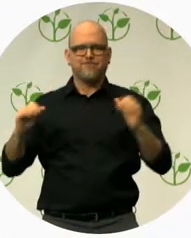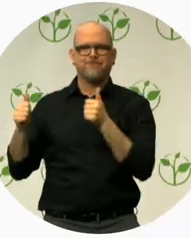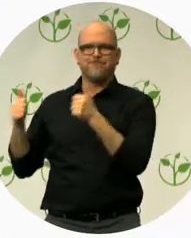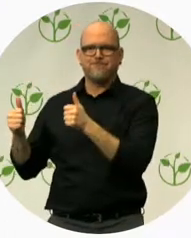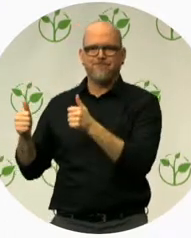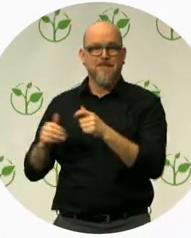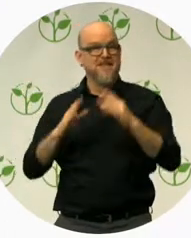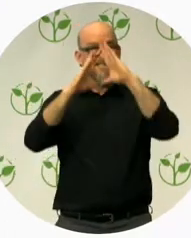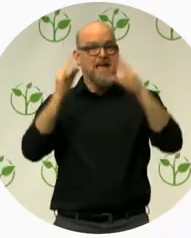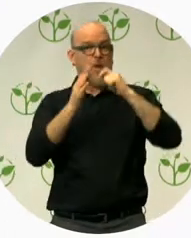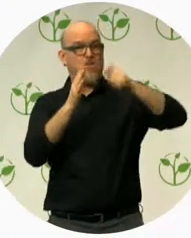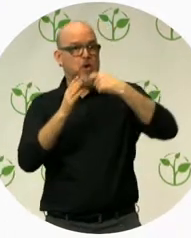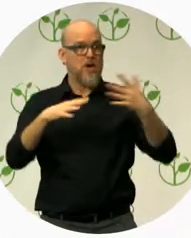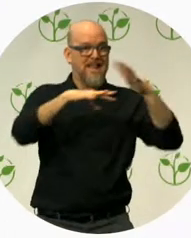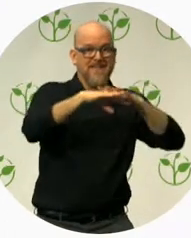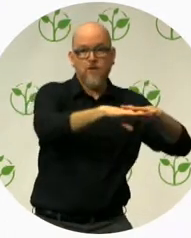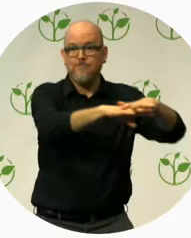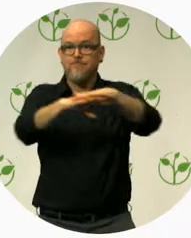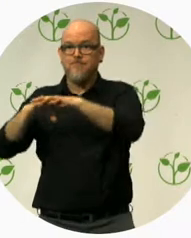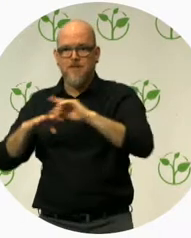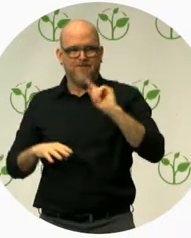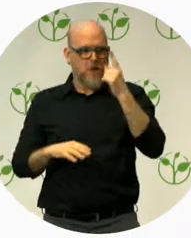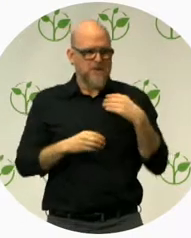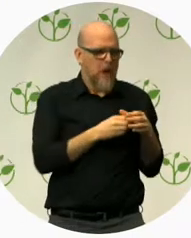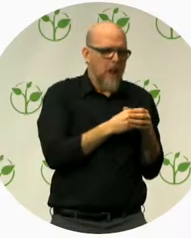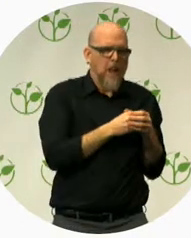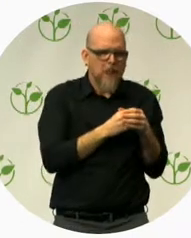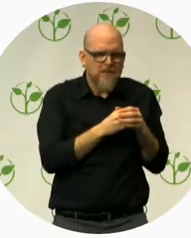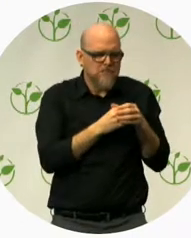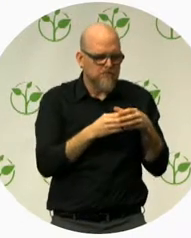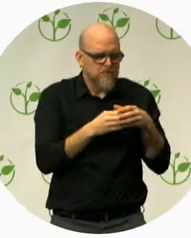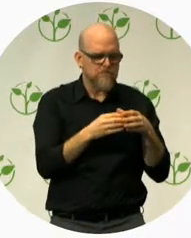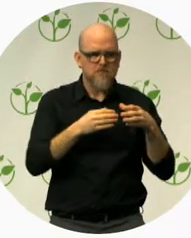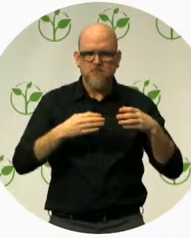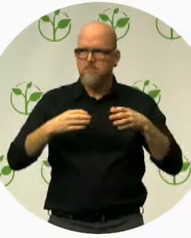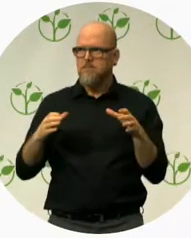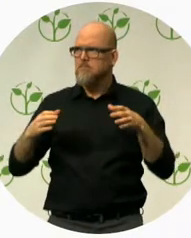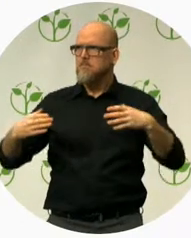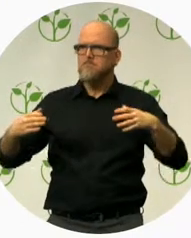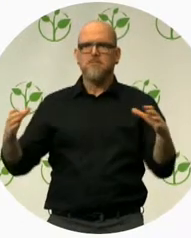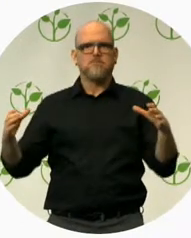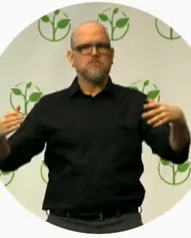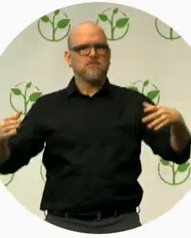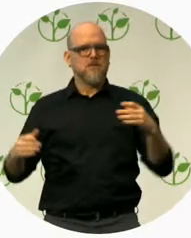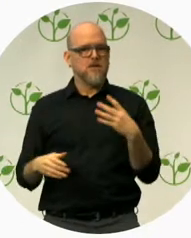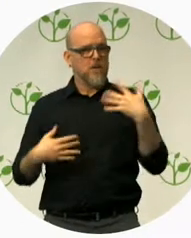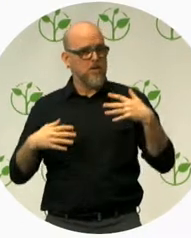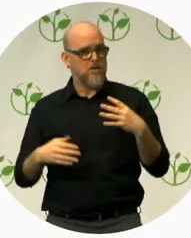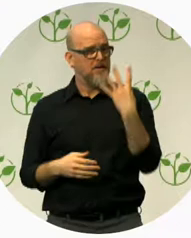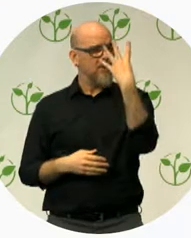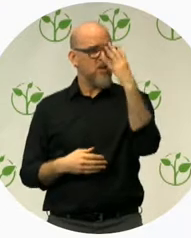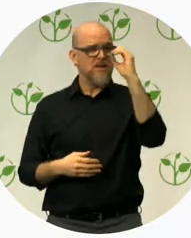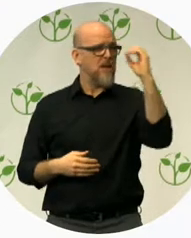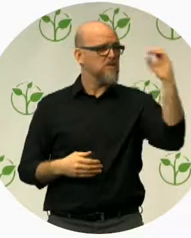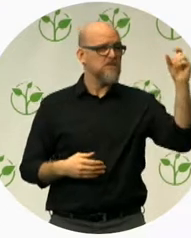grow. It is today. We have 4,000 experts around